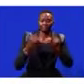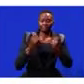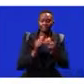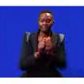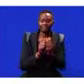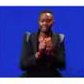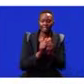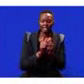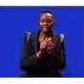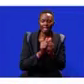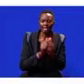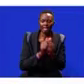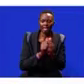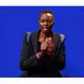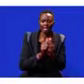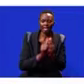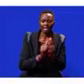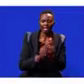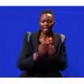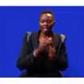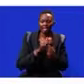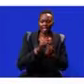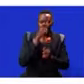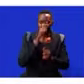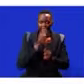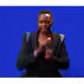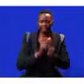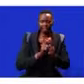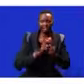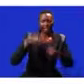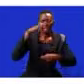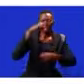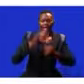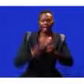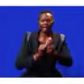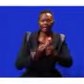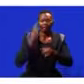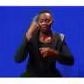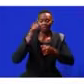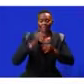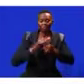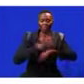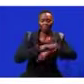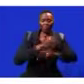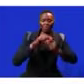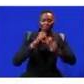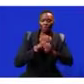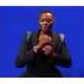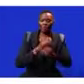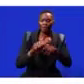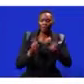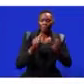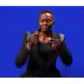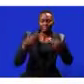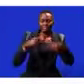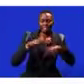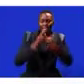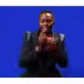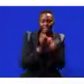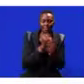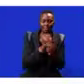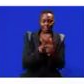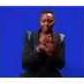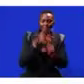Discipline of the girls paramount, and for us to perform, we need teamwork, both from